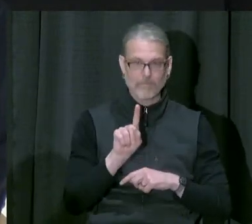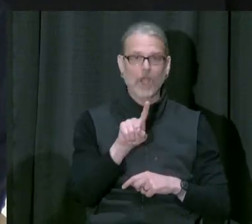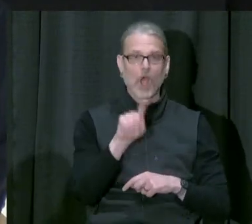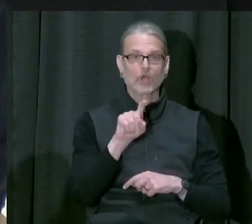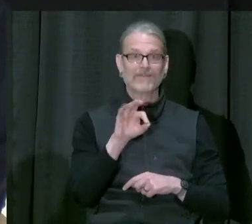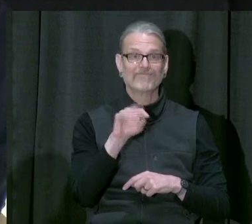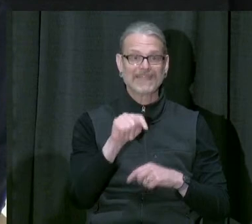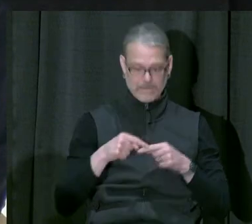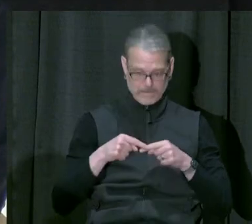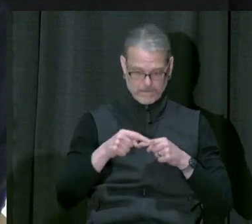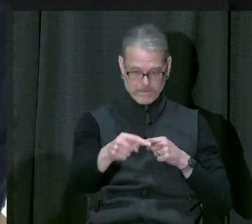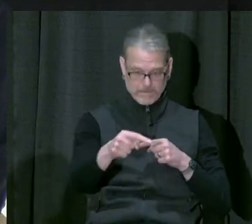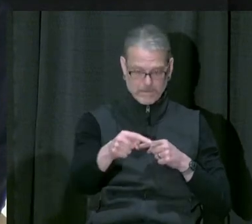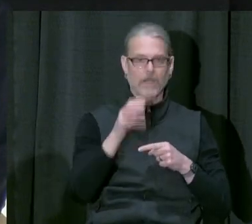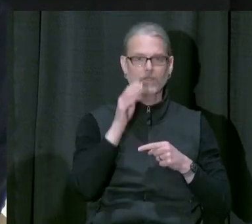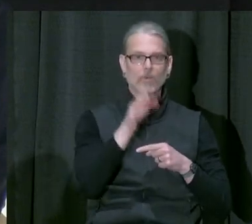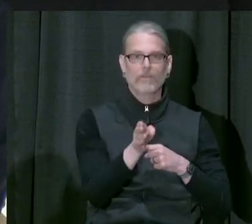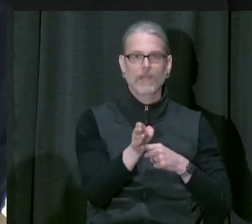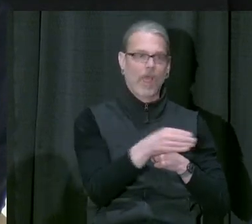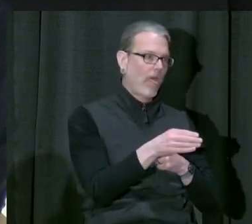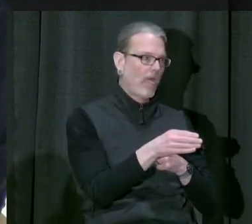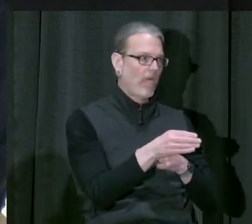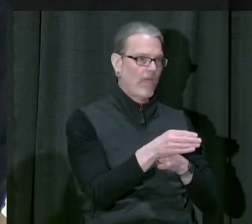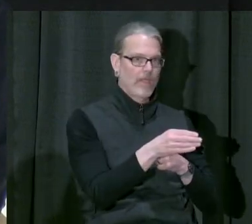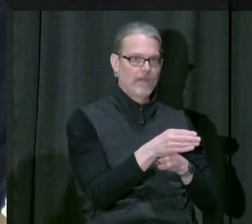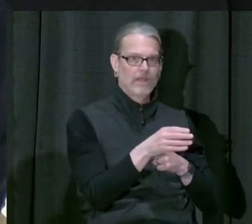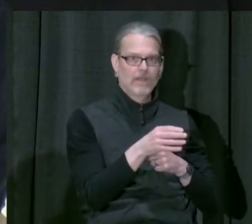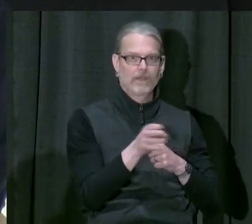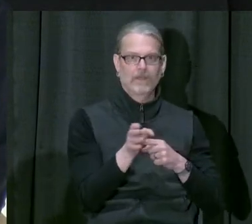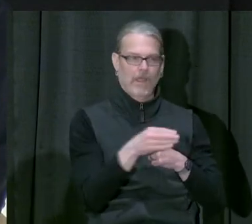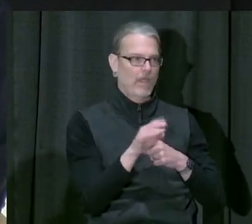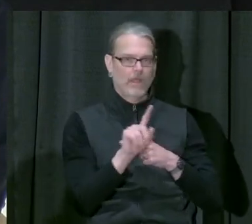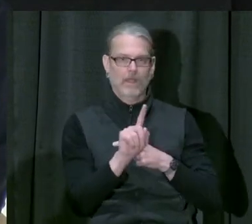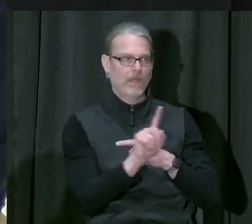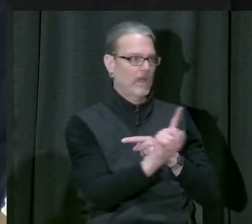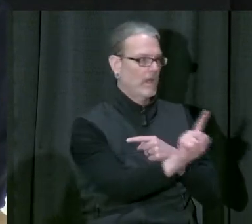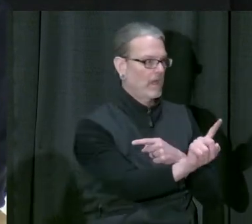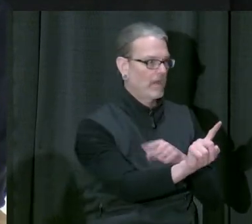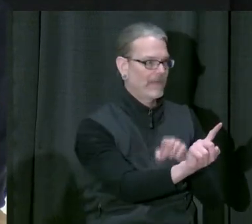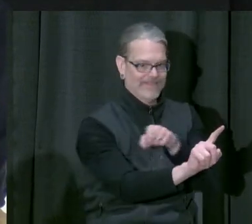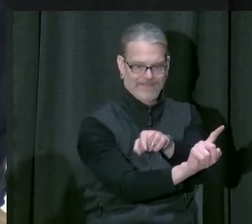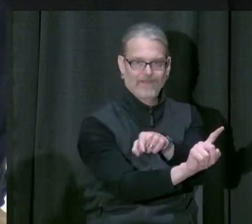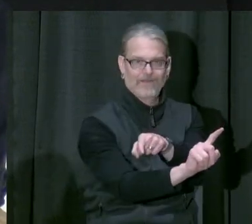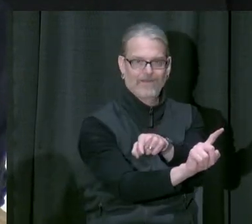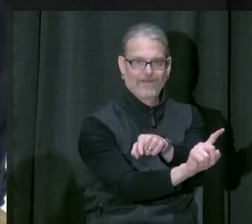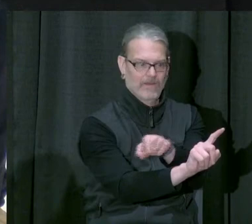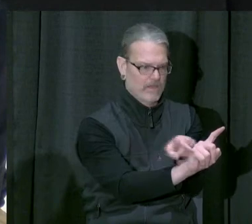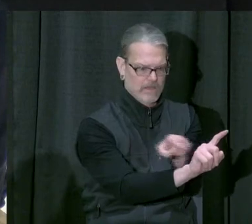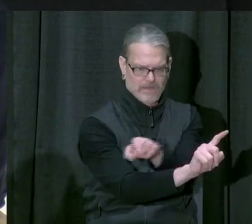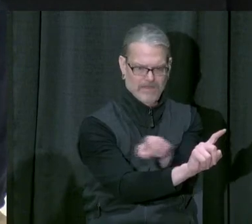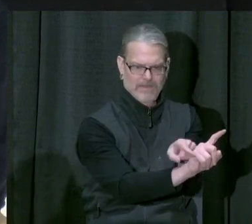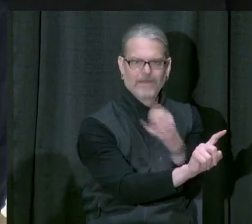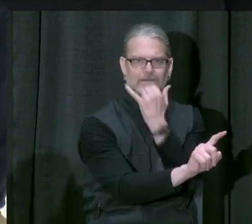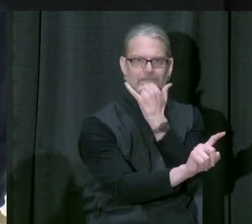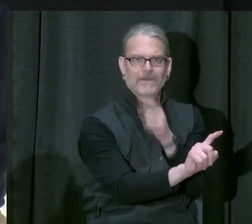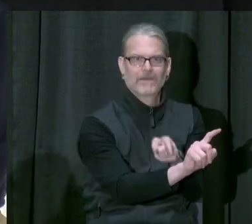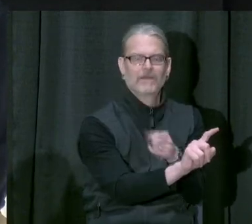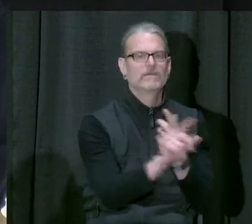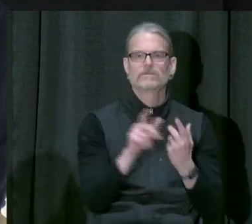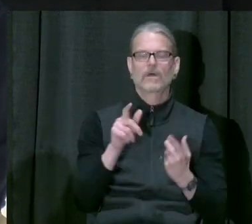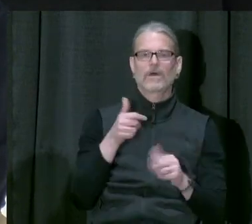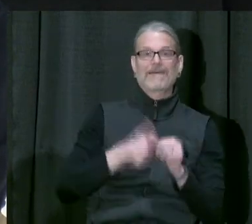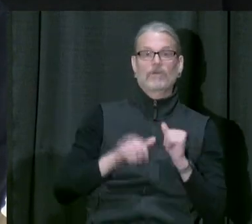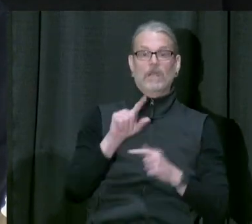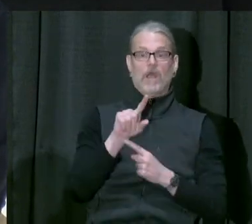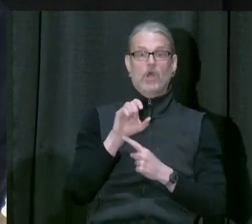15 feet. By 200, you're off 30 feet. And that's not really good. So what you have to do is every 100 feet or so,